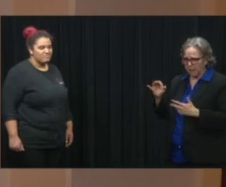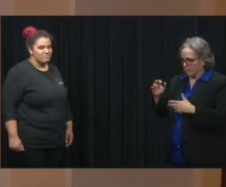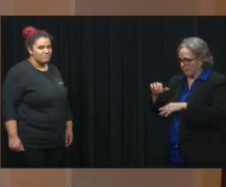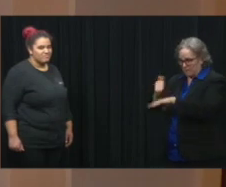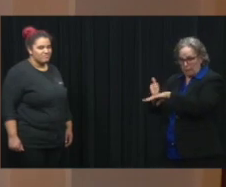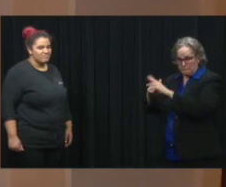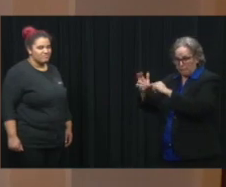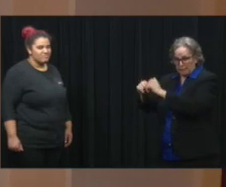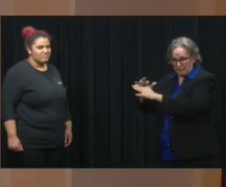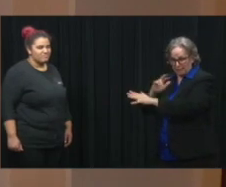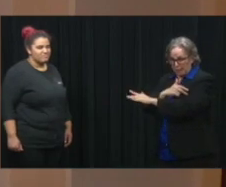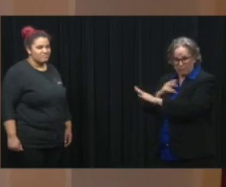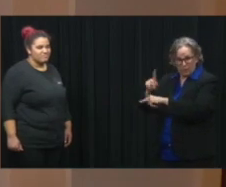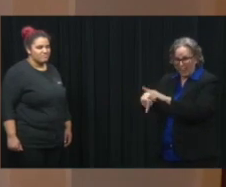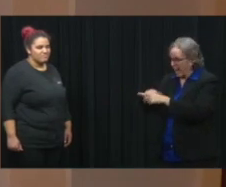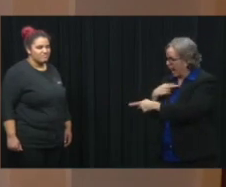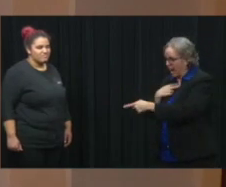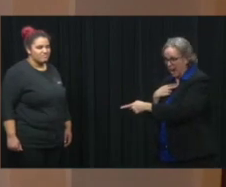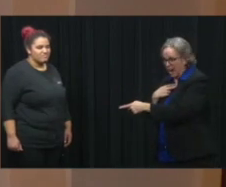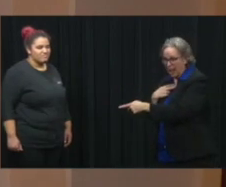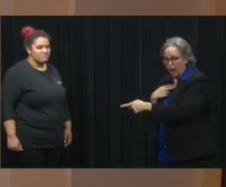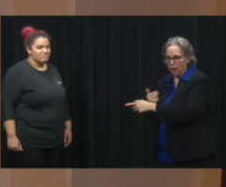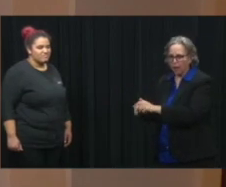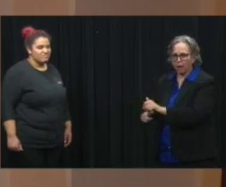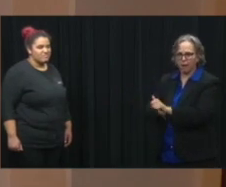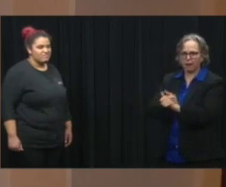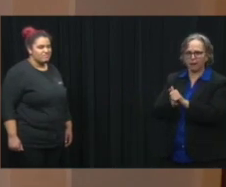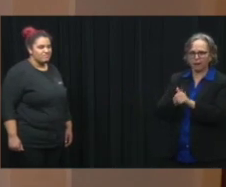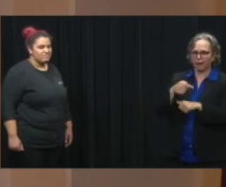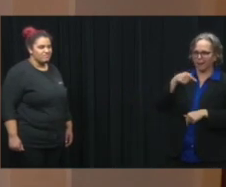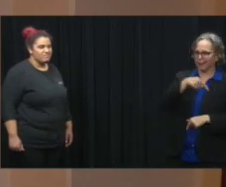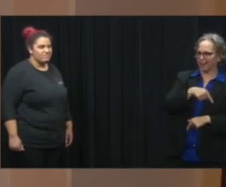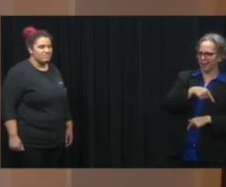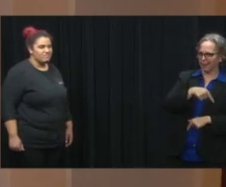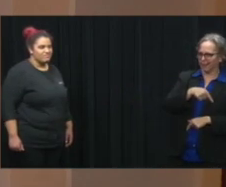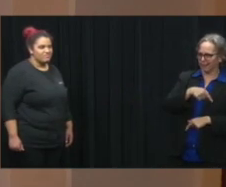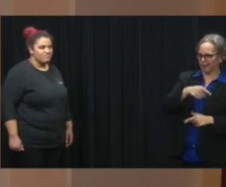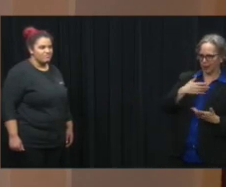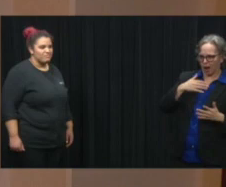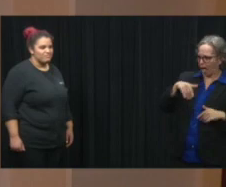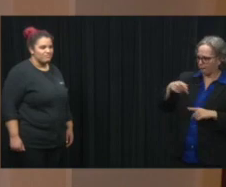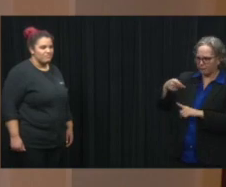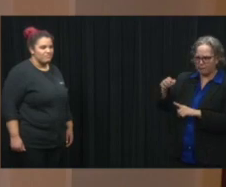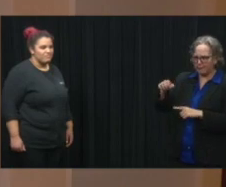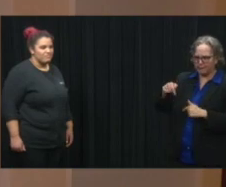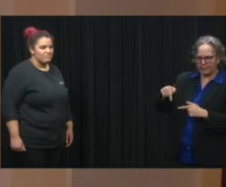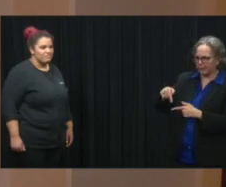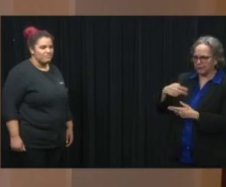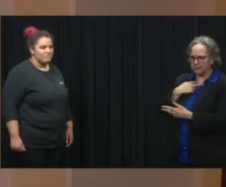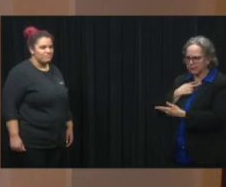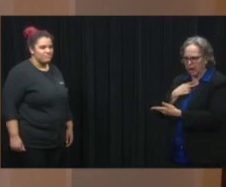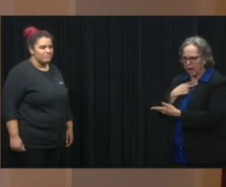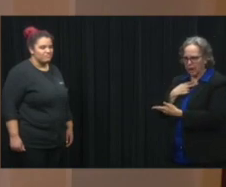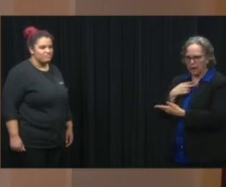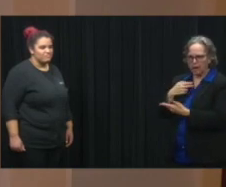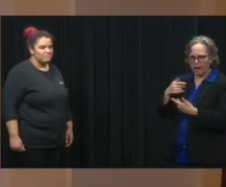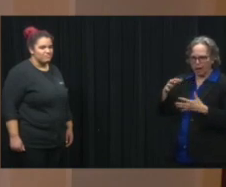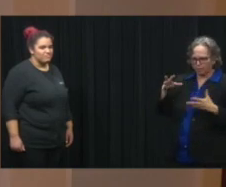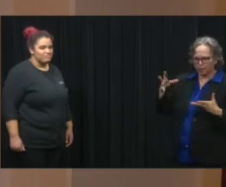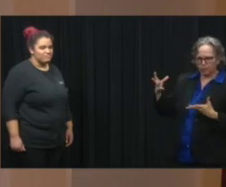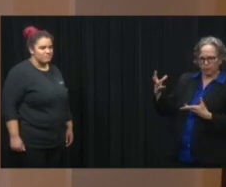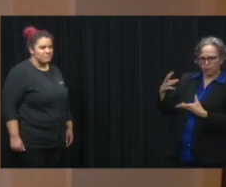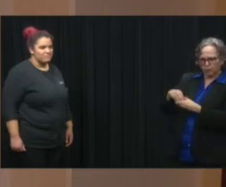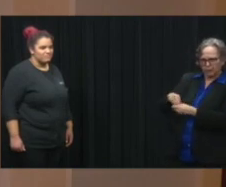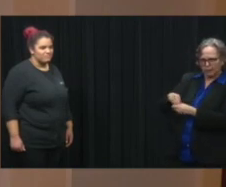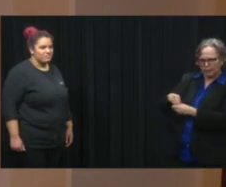by supplying the PPEs that are necessary, we're gonna fall behind. And these 2 have to go in concert. This would